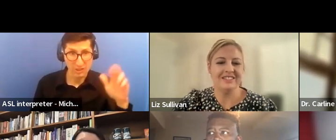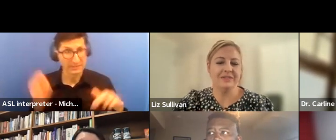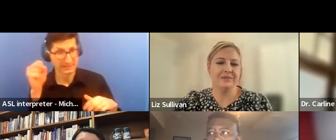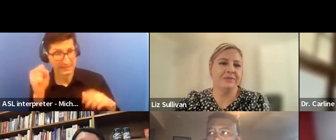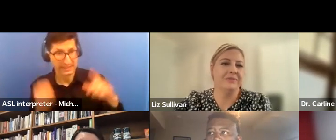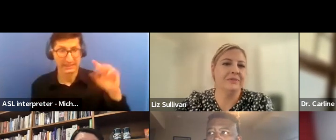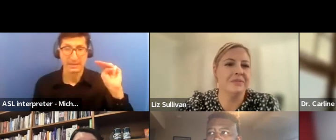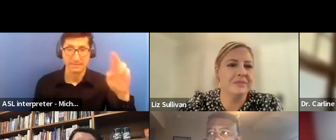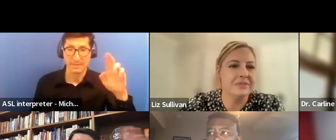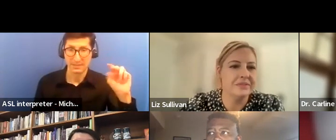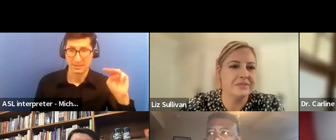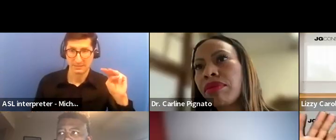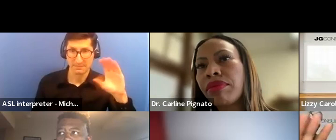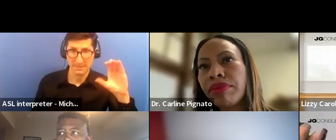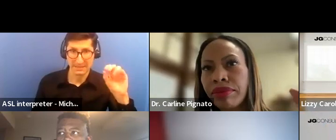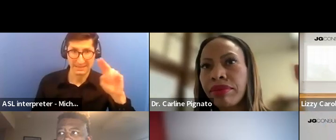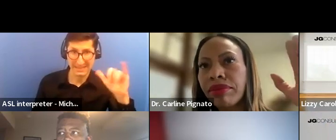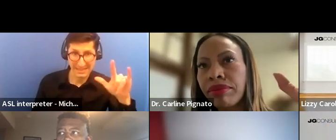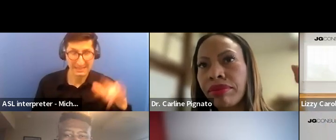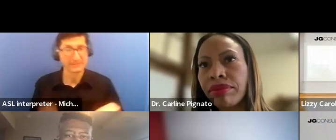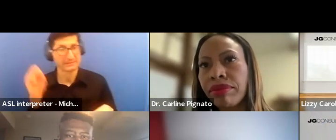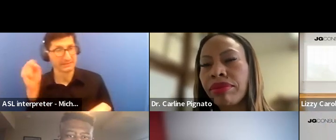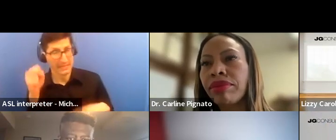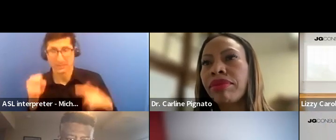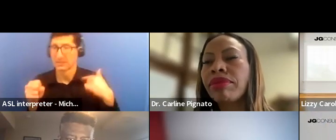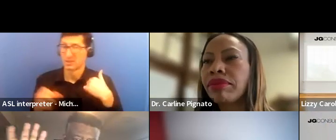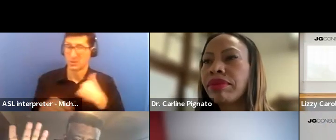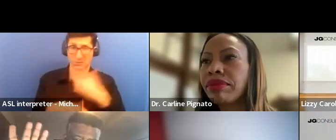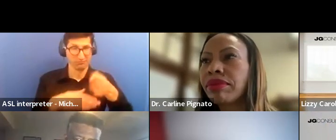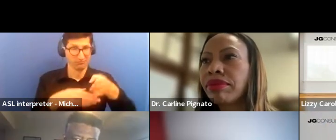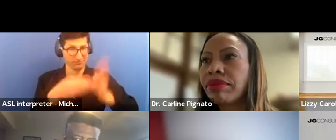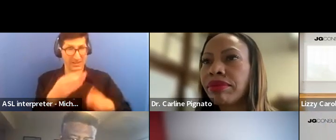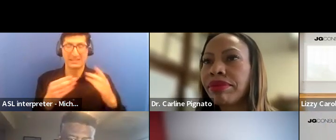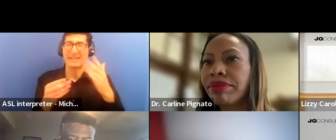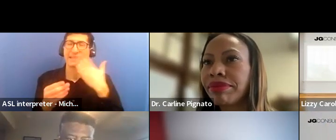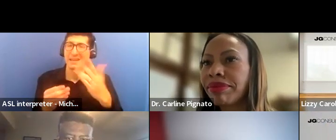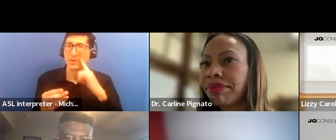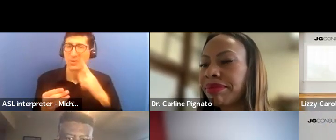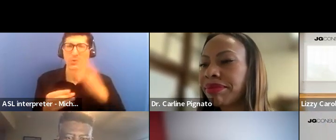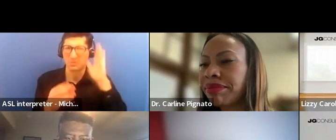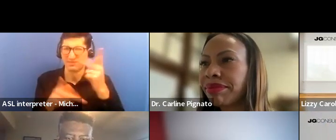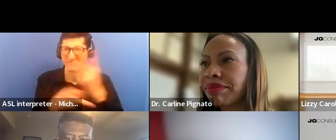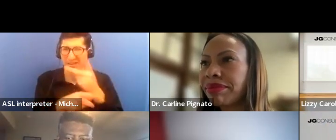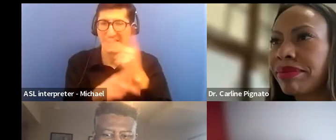adjourned. Okay, thank you, everybody. Expect Everyone, thank you all. emails. We'll sort stuff. Thank you so much. Have a good night.